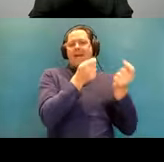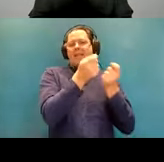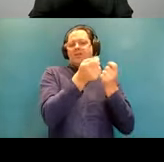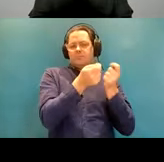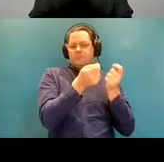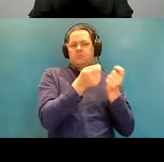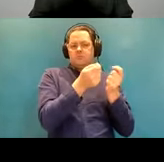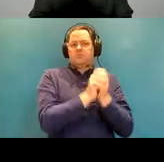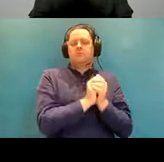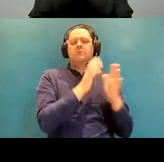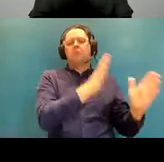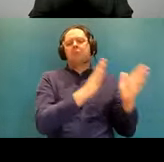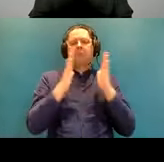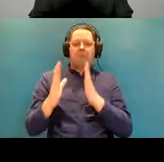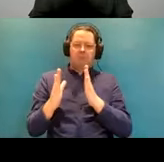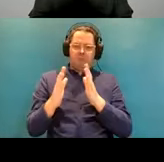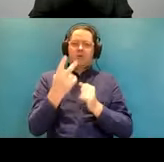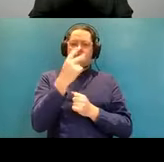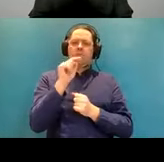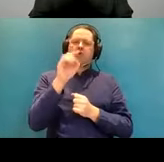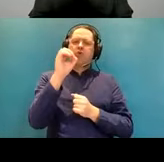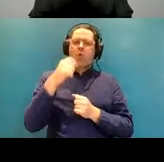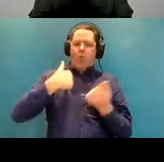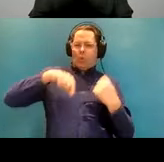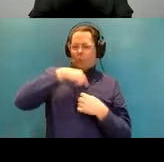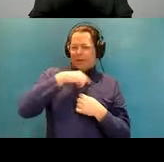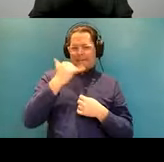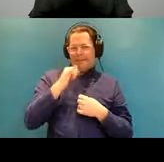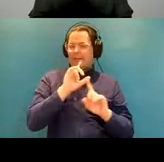Language policy too, as I said, is an era that we have probably neglected quite a bit.